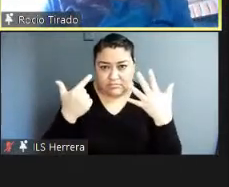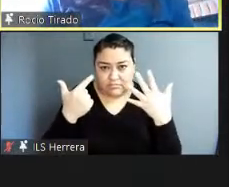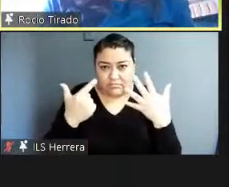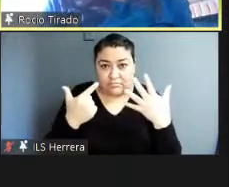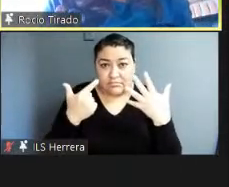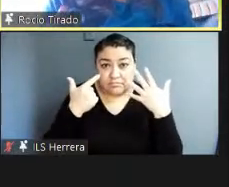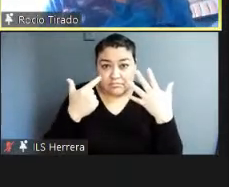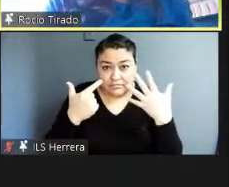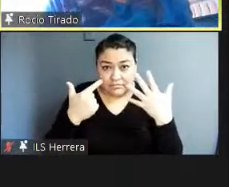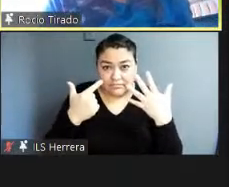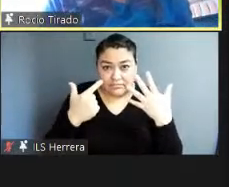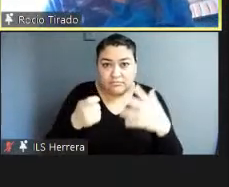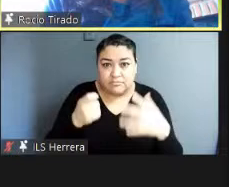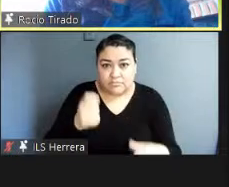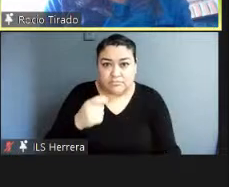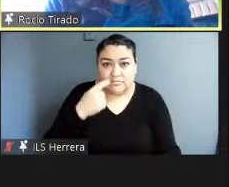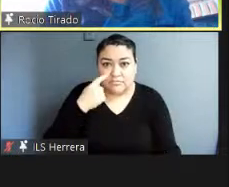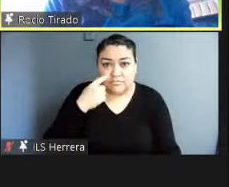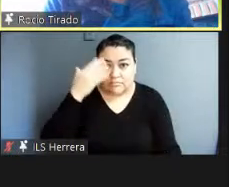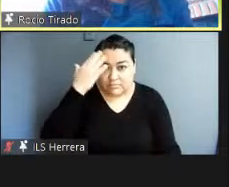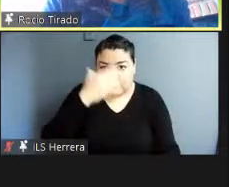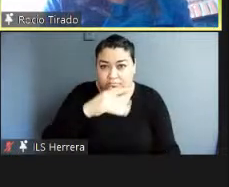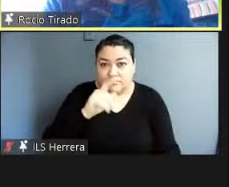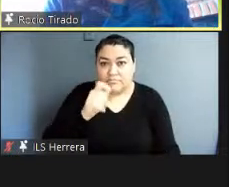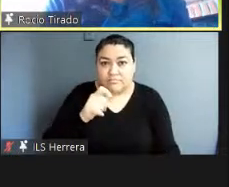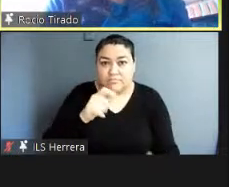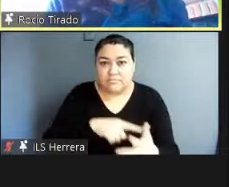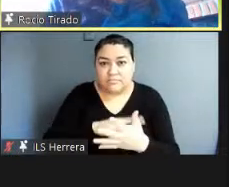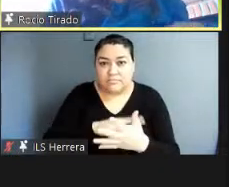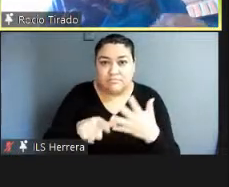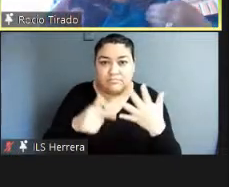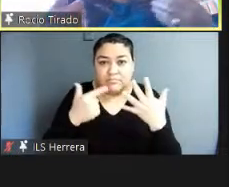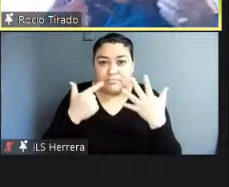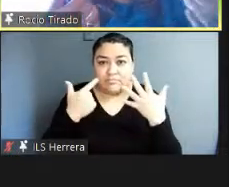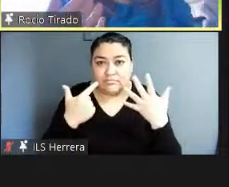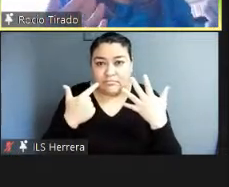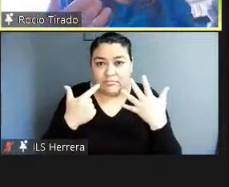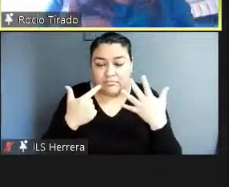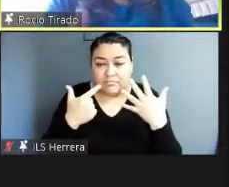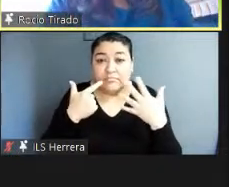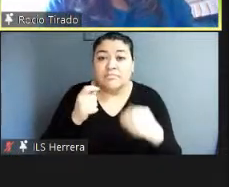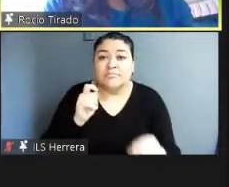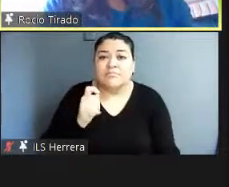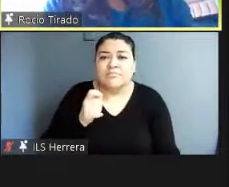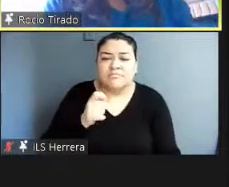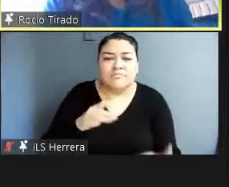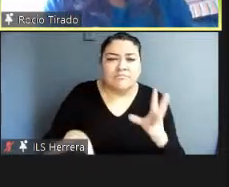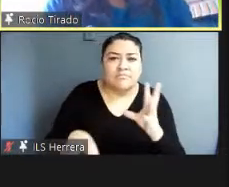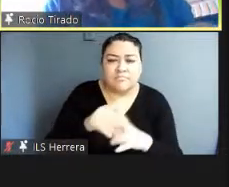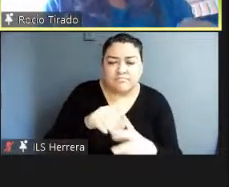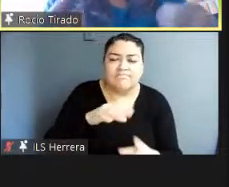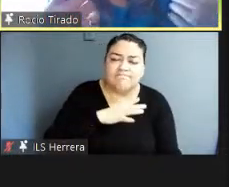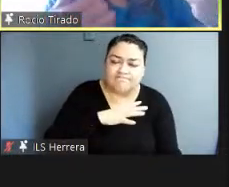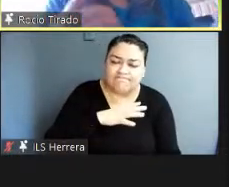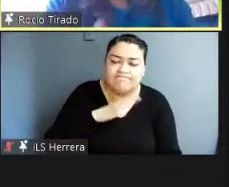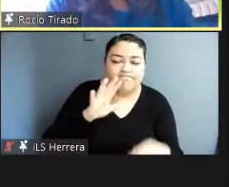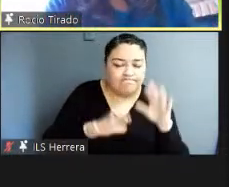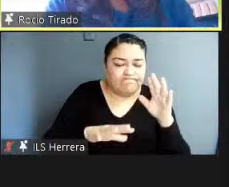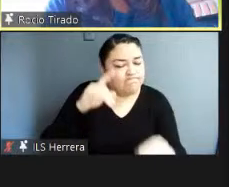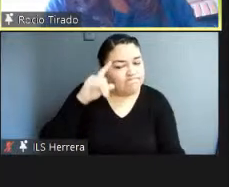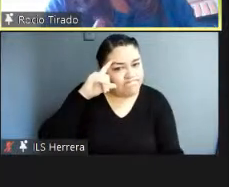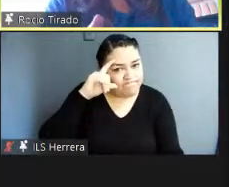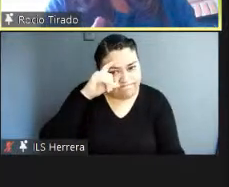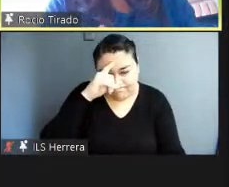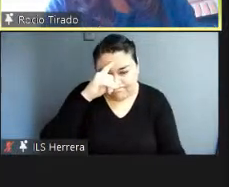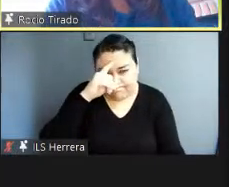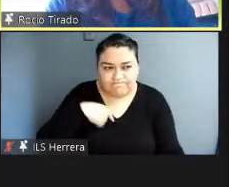After completing these 7 key points of the update, it is very relevant to consider that a series of challenges are